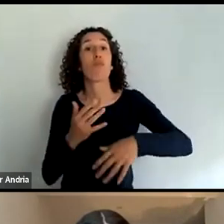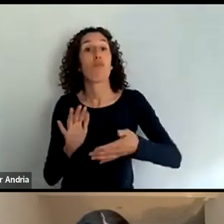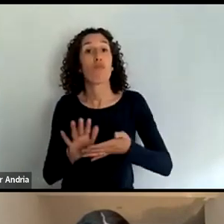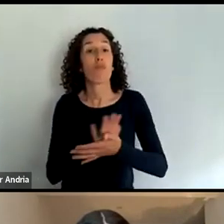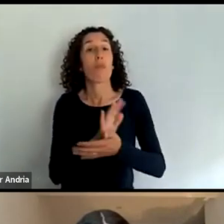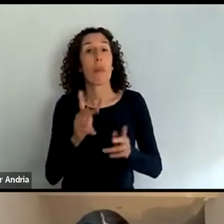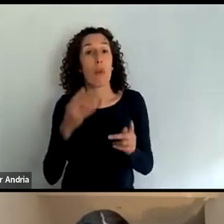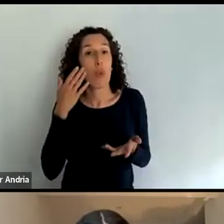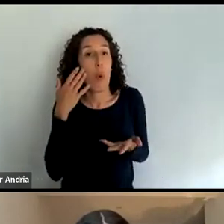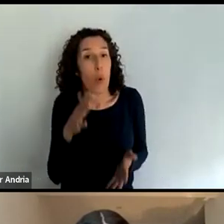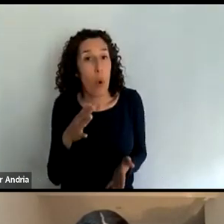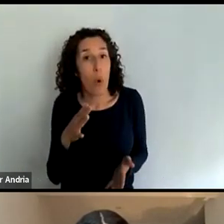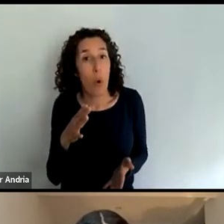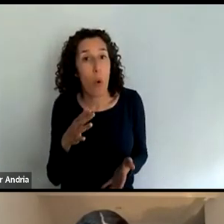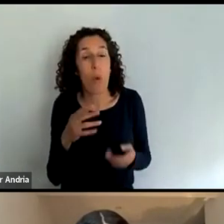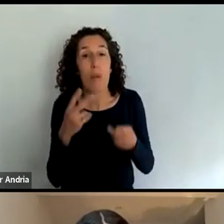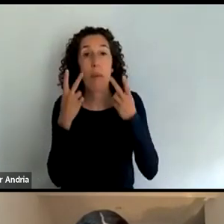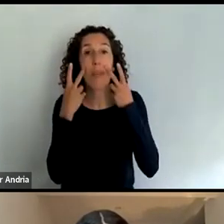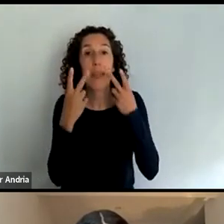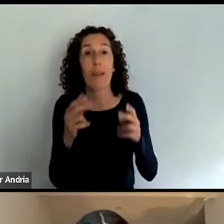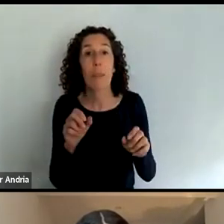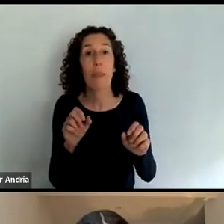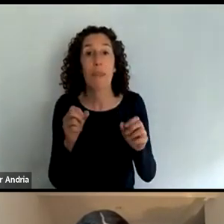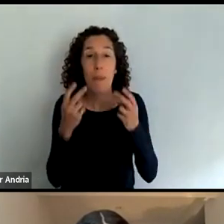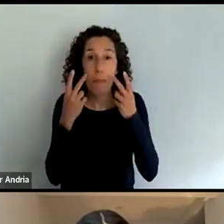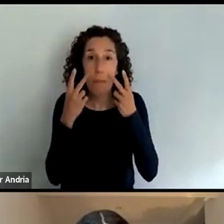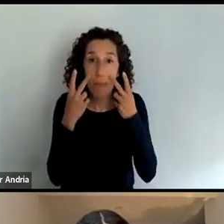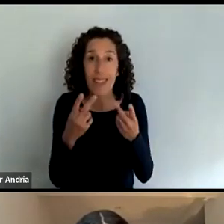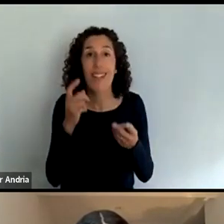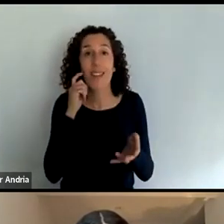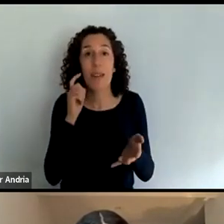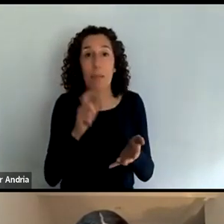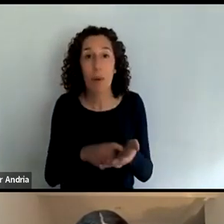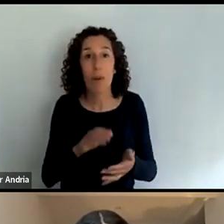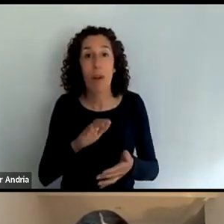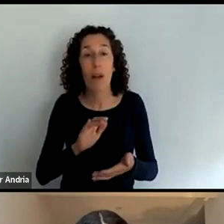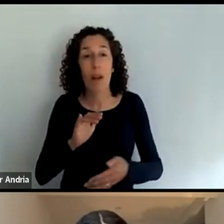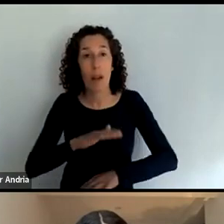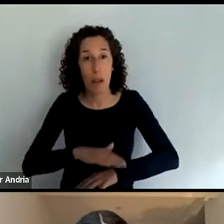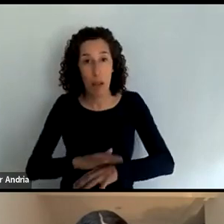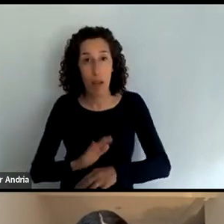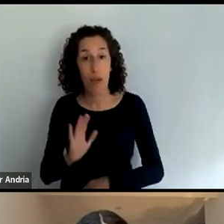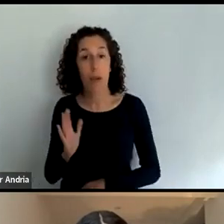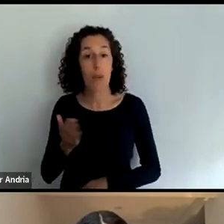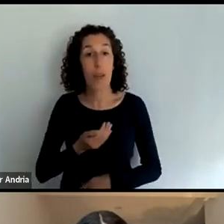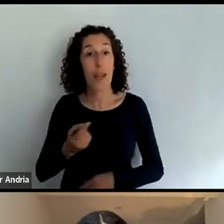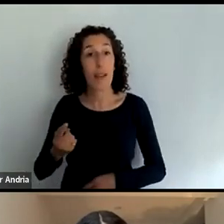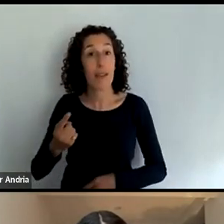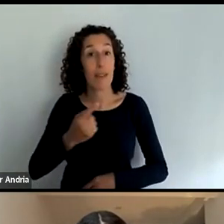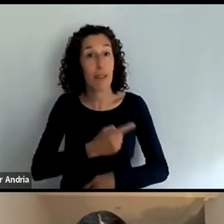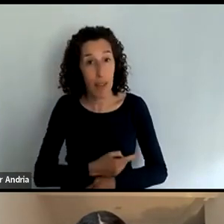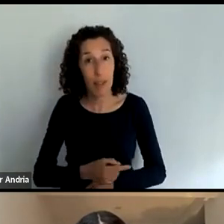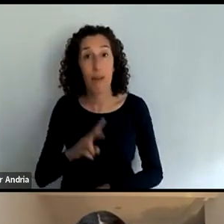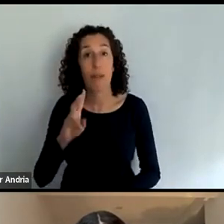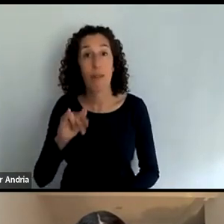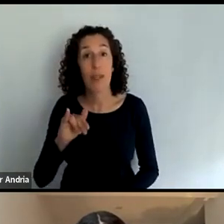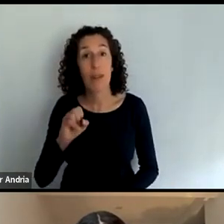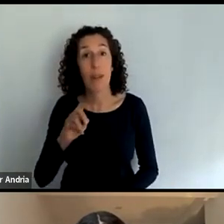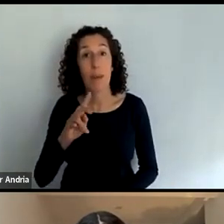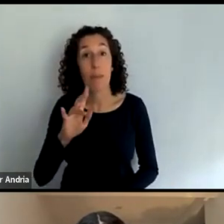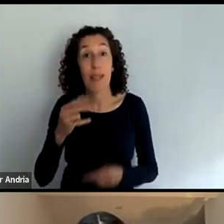think, on this Trans Day of Visibility is telling the world that we're here and you already know